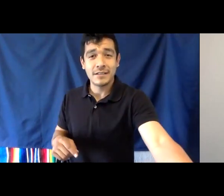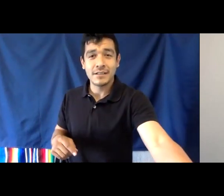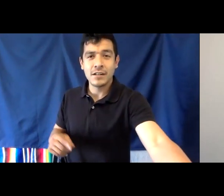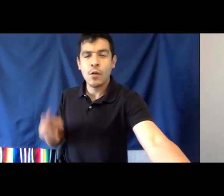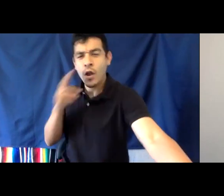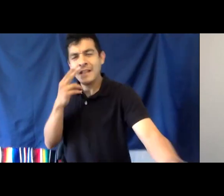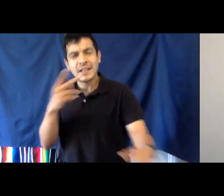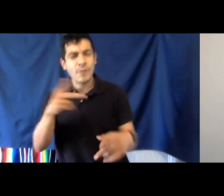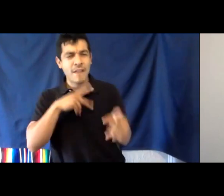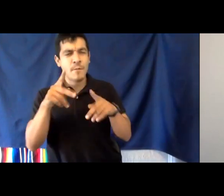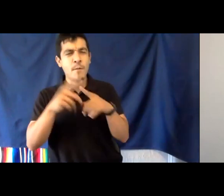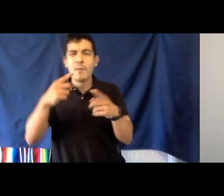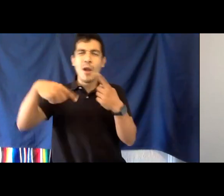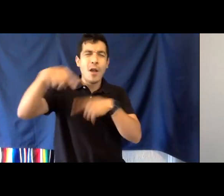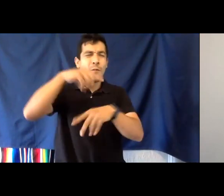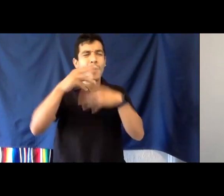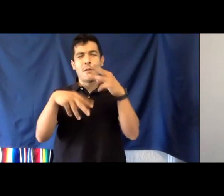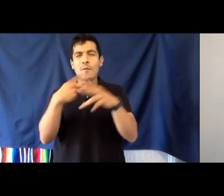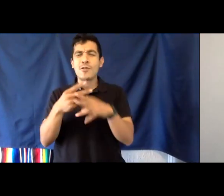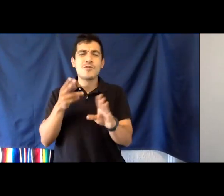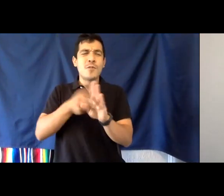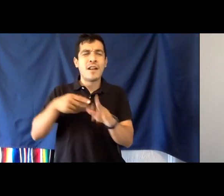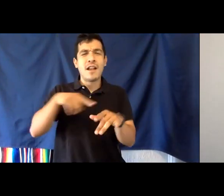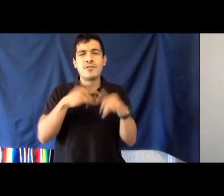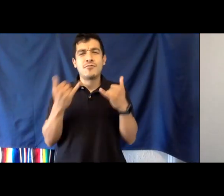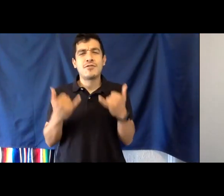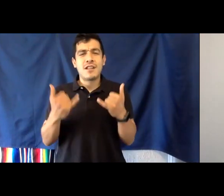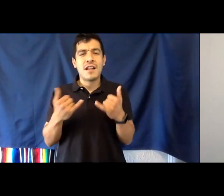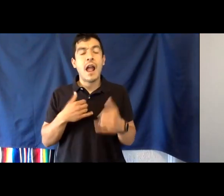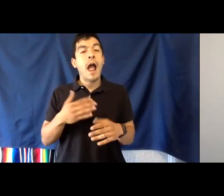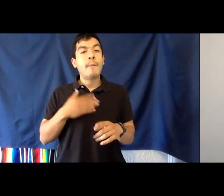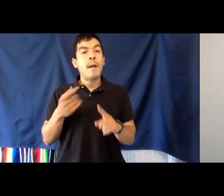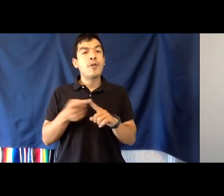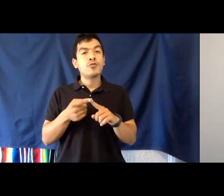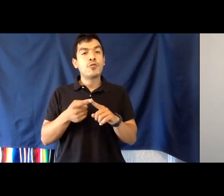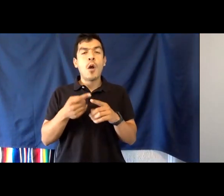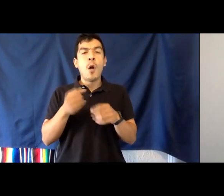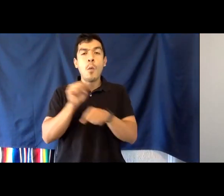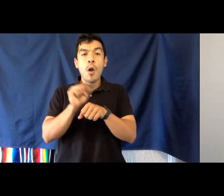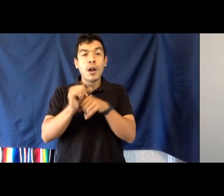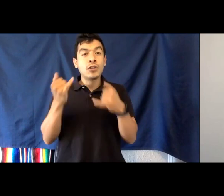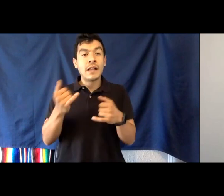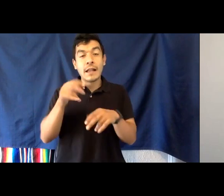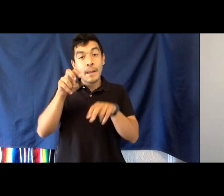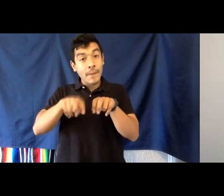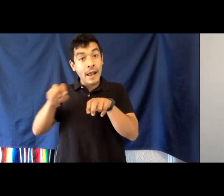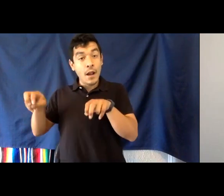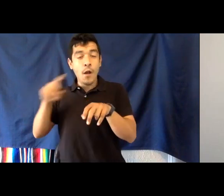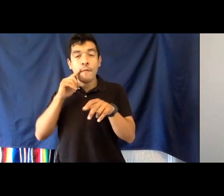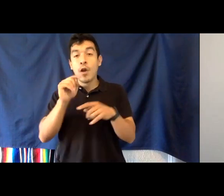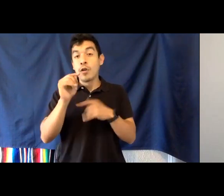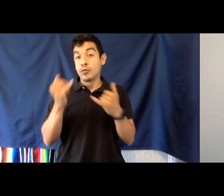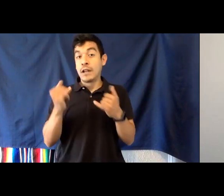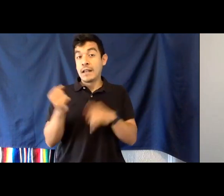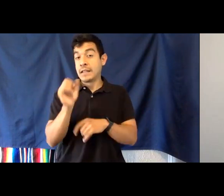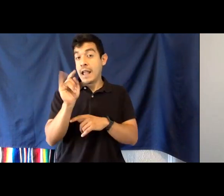all around the world joining today. Really happy to be facilitating today's panel, Research as Activism, and really pleased that we have such a great group of